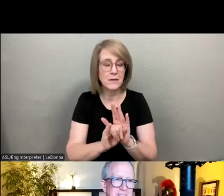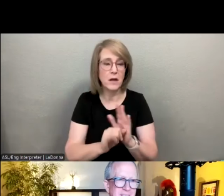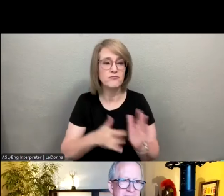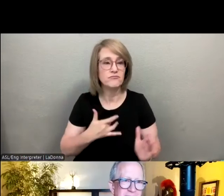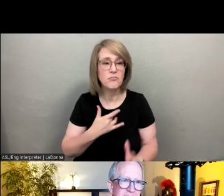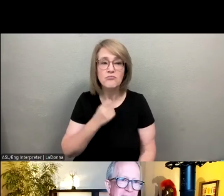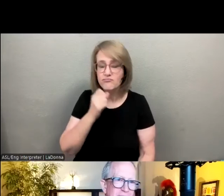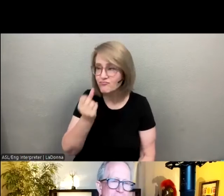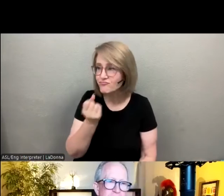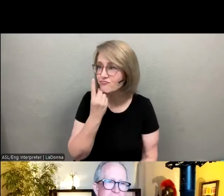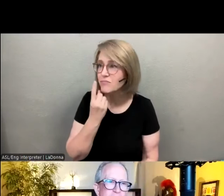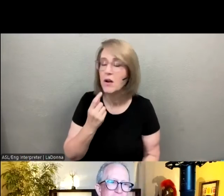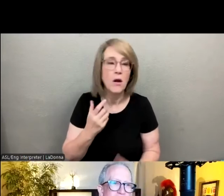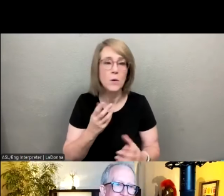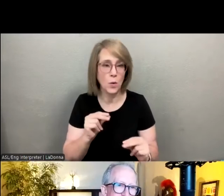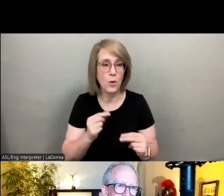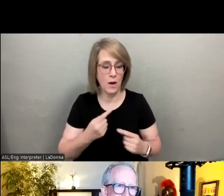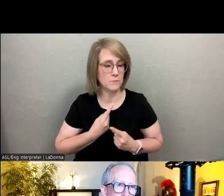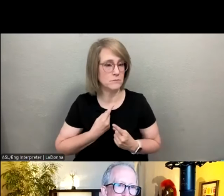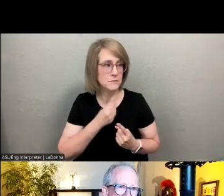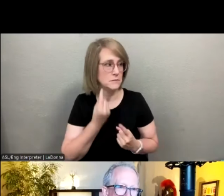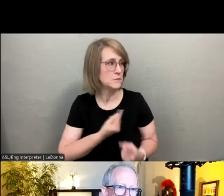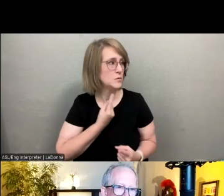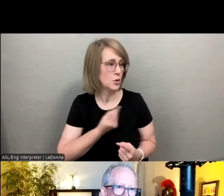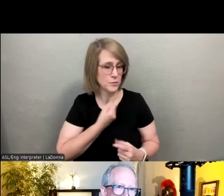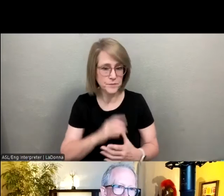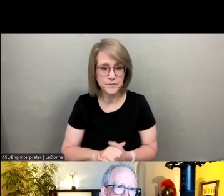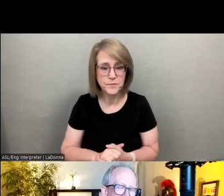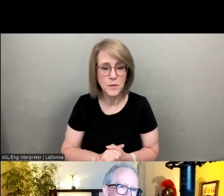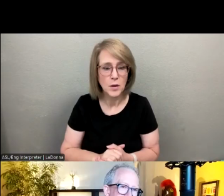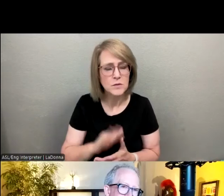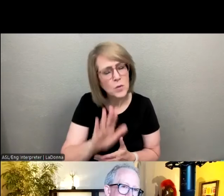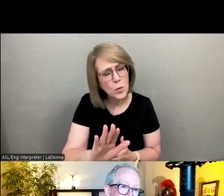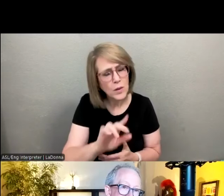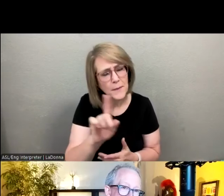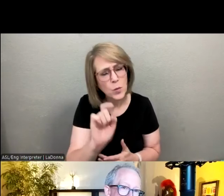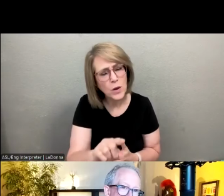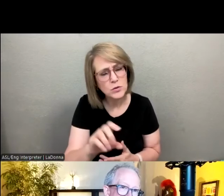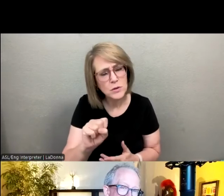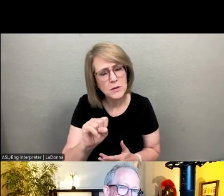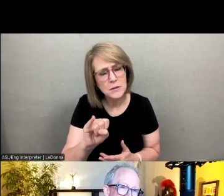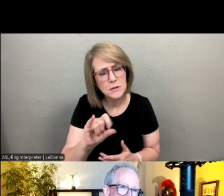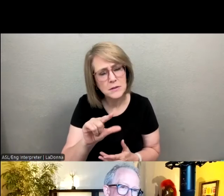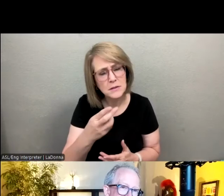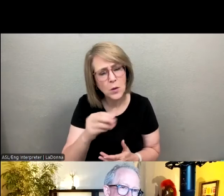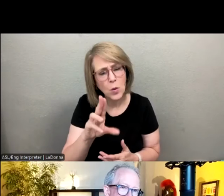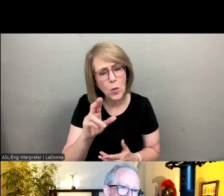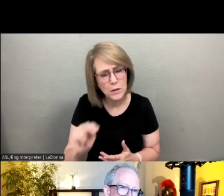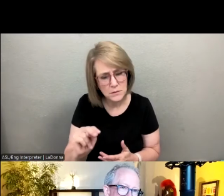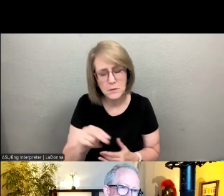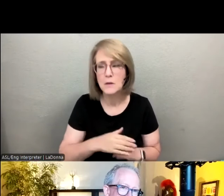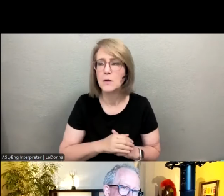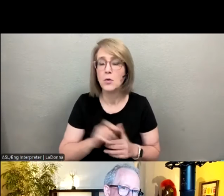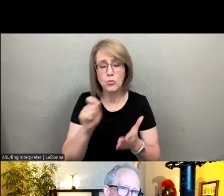alone. So Silouan, writing, poetry was part of your recovery, grieving the loss of your